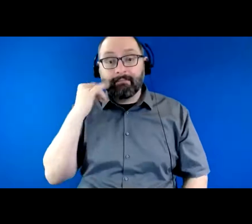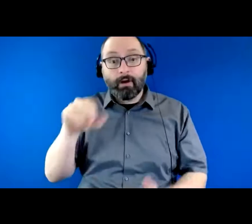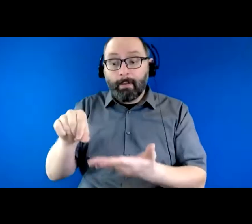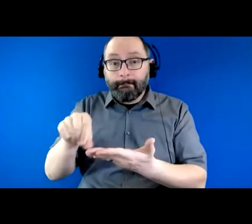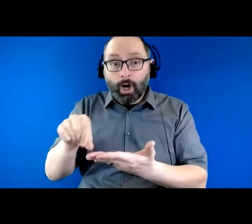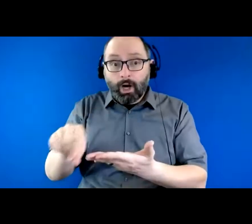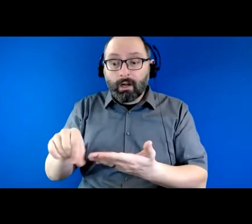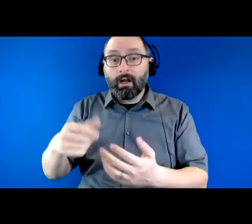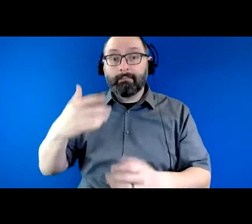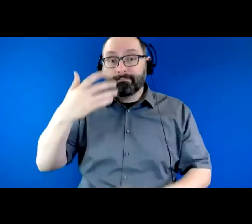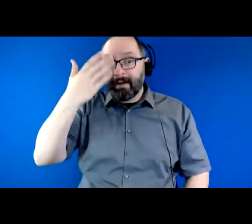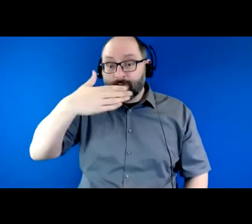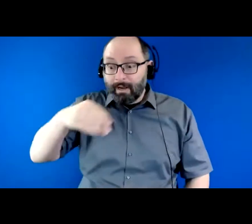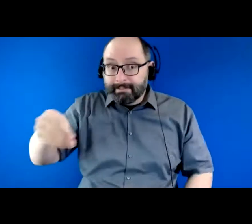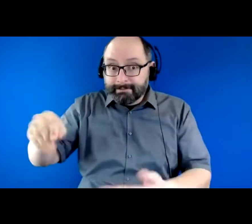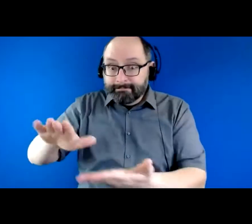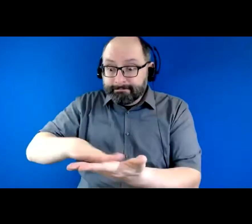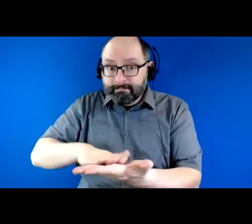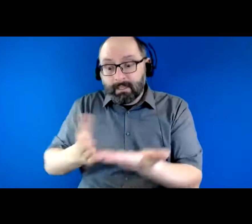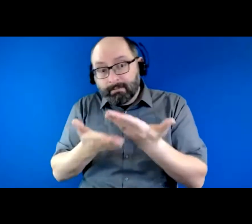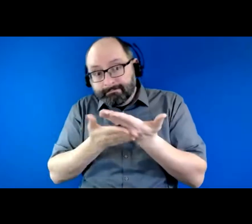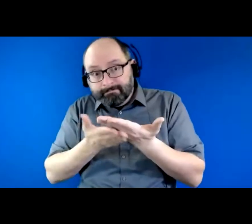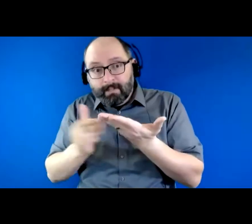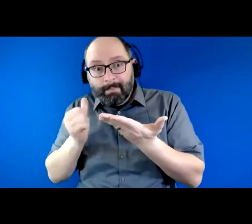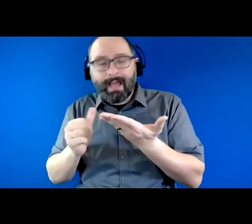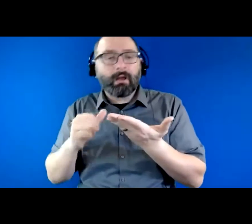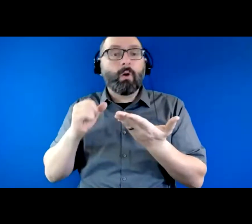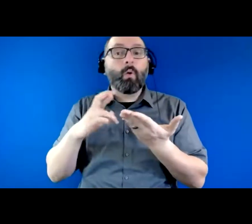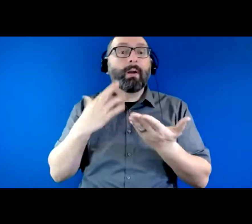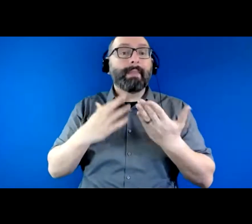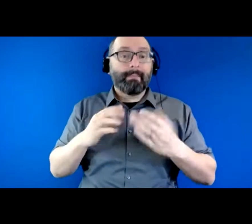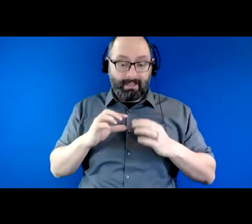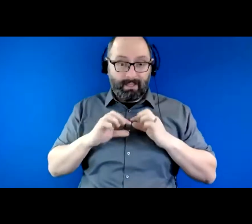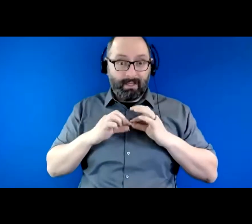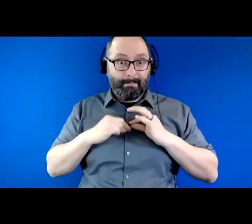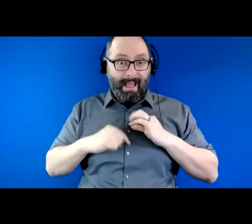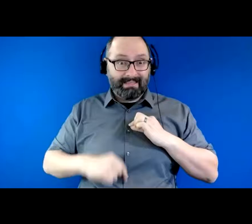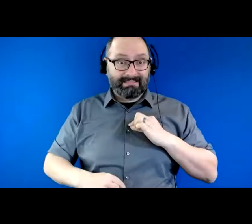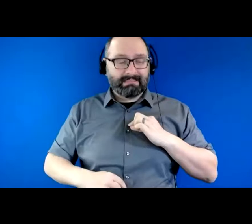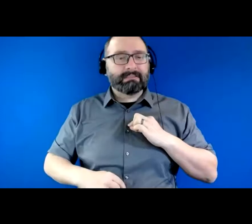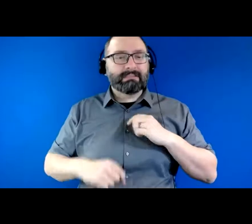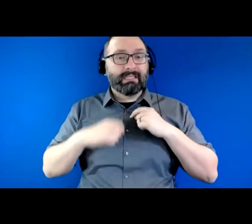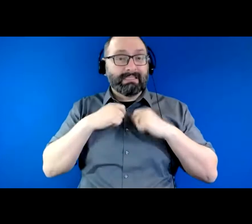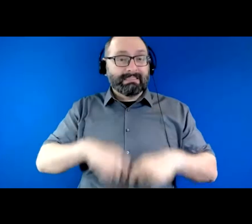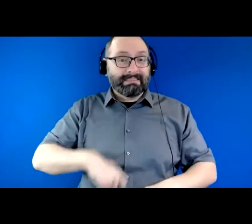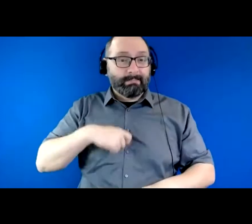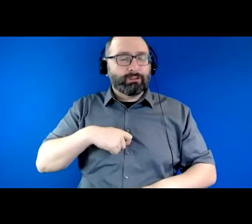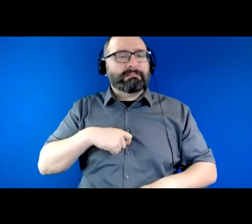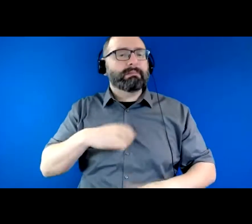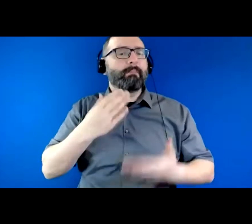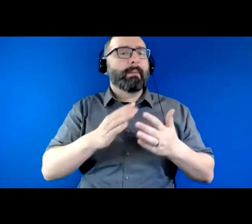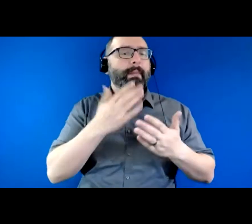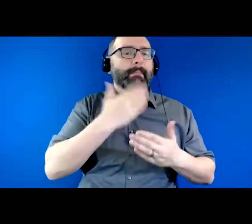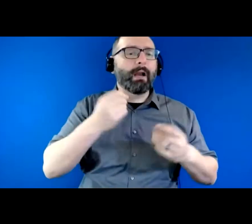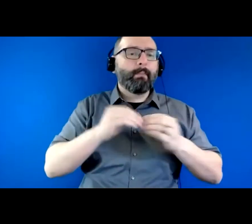of front and back, using things with less complicated closures. So kind of avoiding maybe zippers and buttons and using things that are